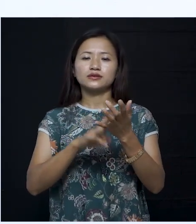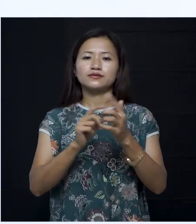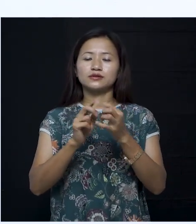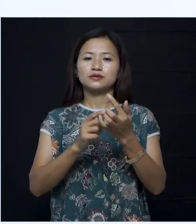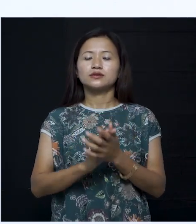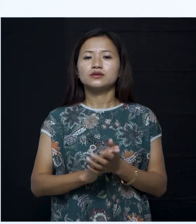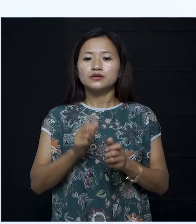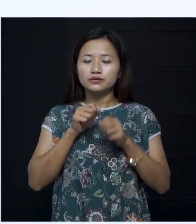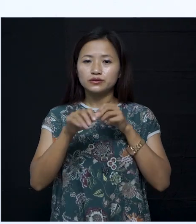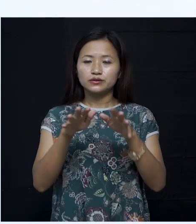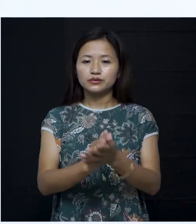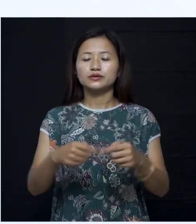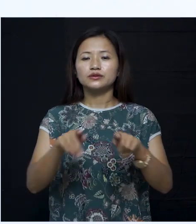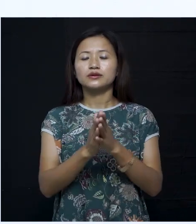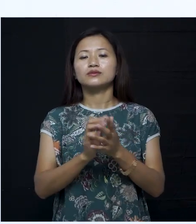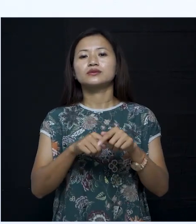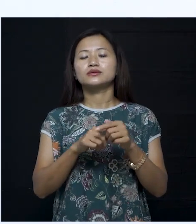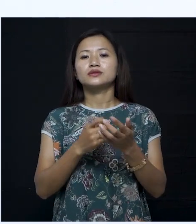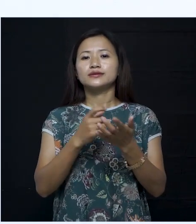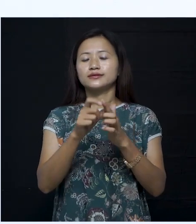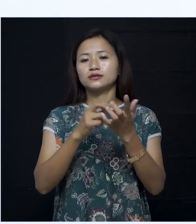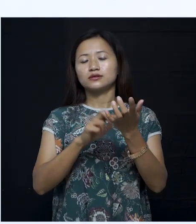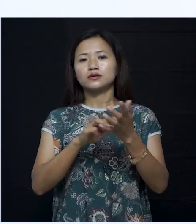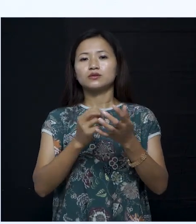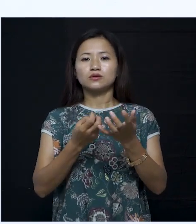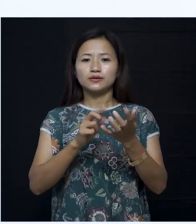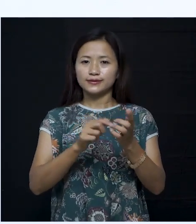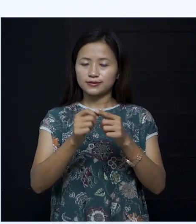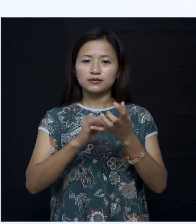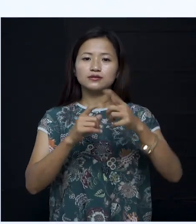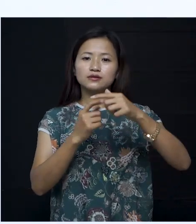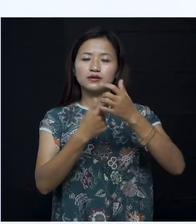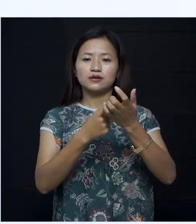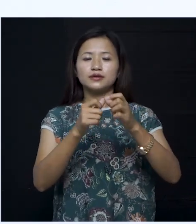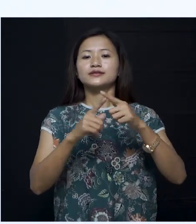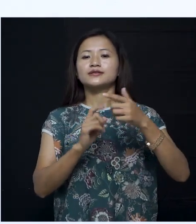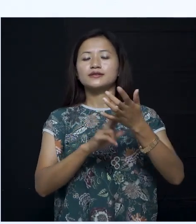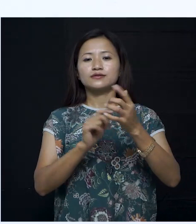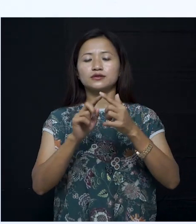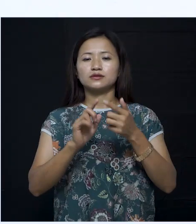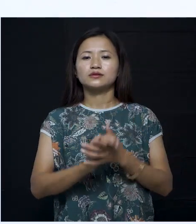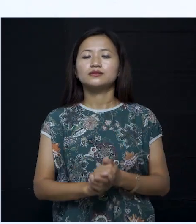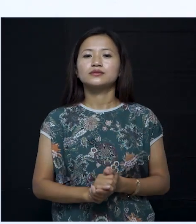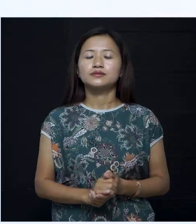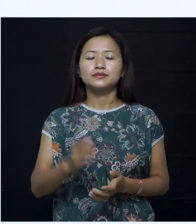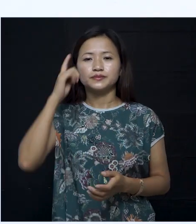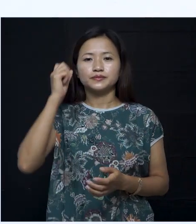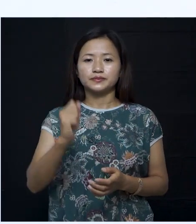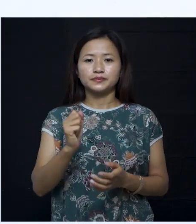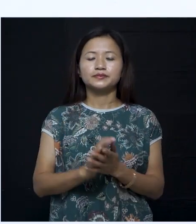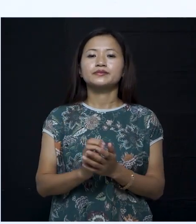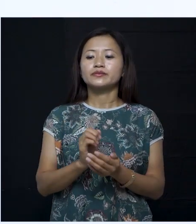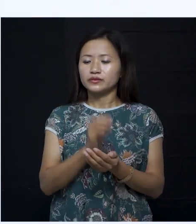quantifiers, distributives, and demonstratives. Okay, please keep this in your mind, and remember, you